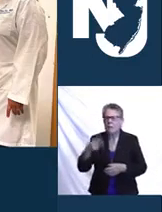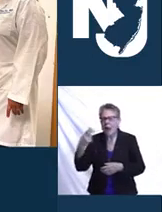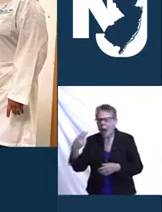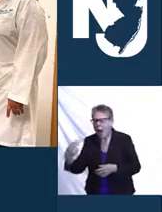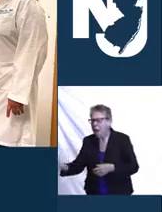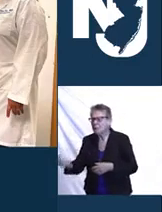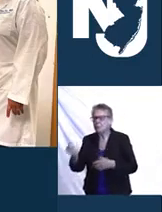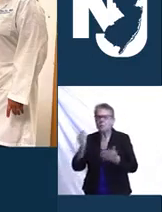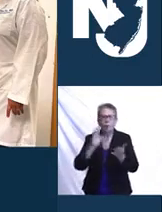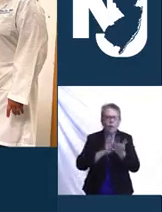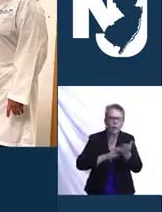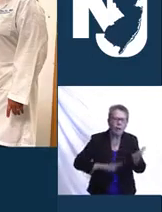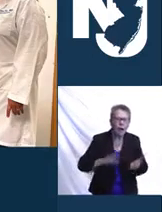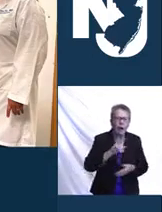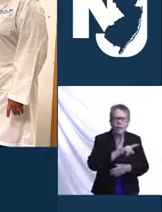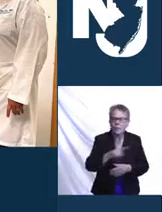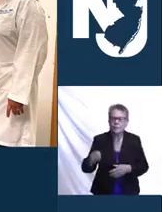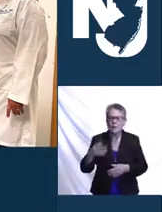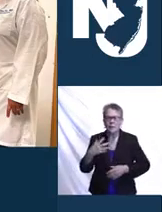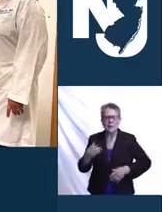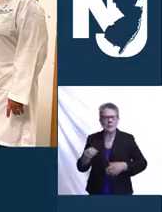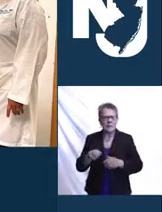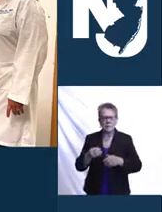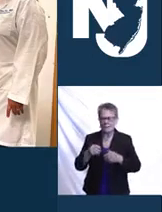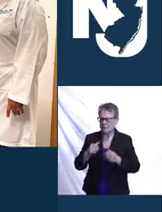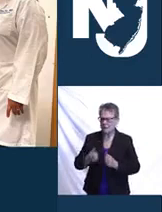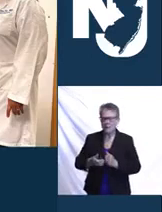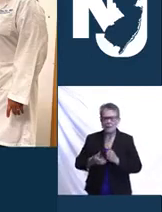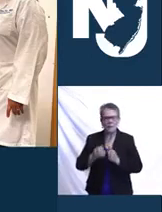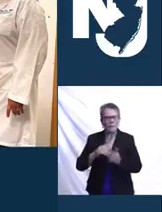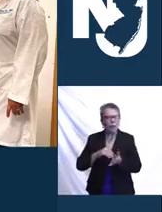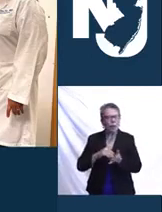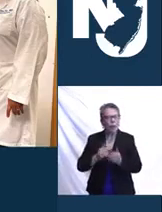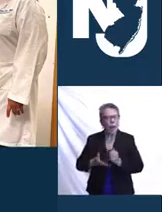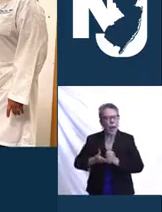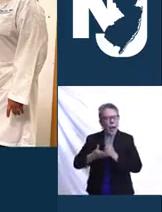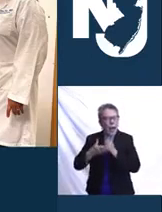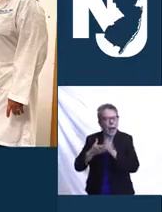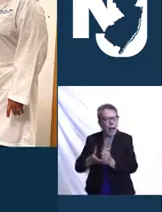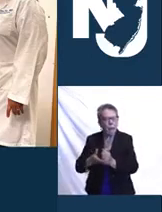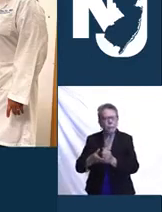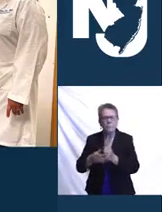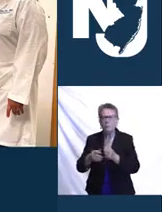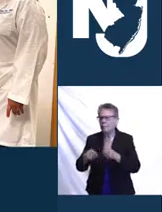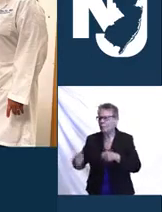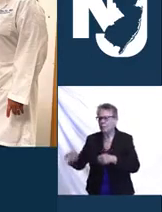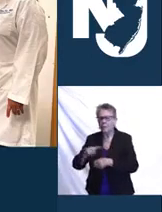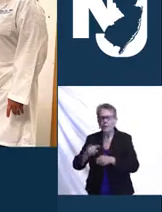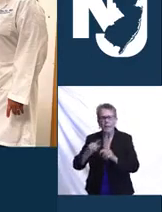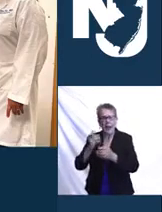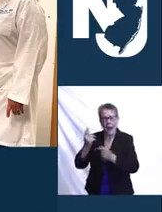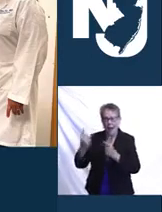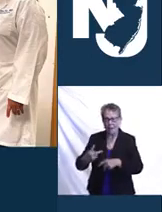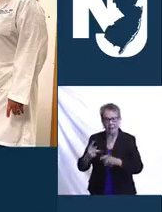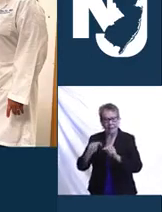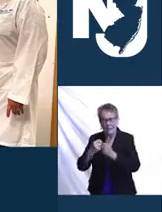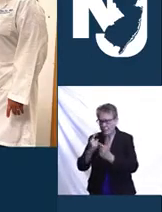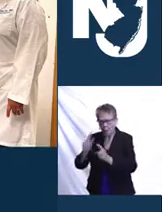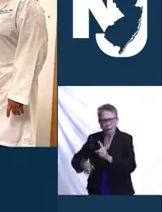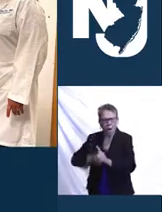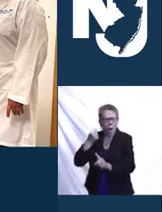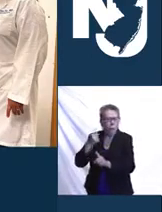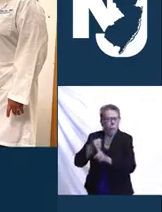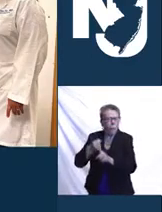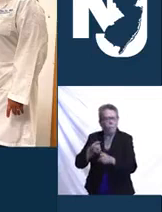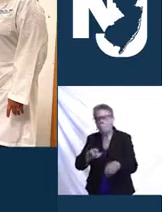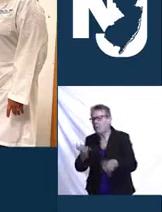U.S. rowing team through a COVID outbreak that impacted roughly half the team. That instance aside, throughout the pandemic, Dr.